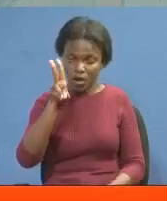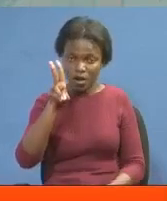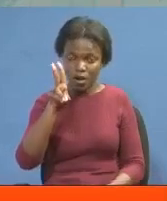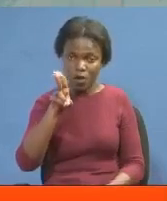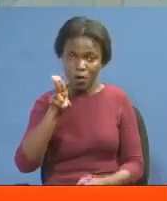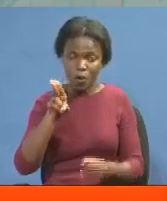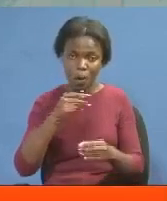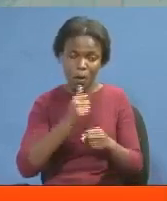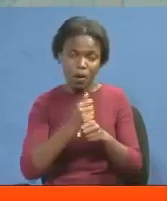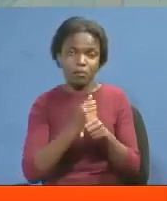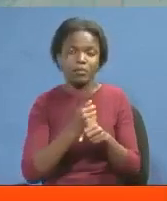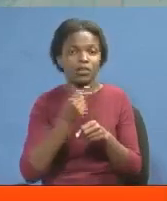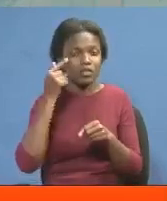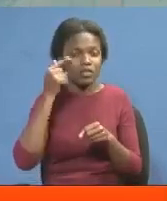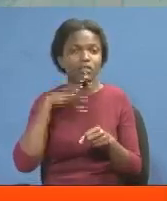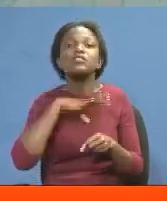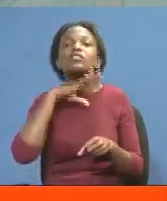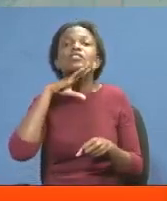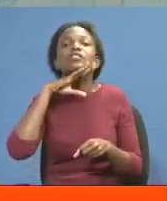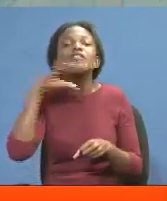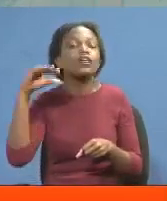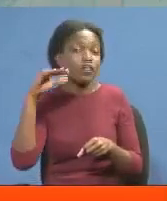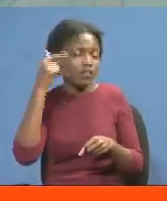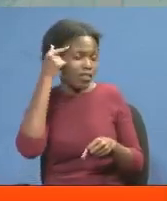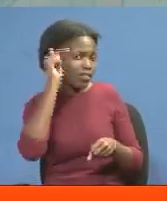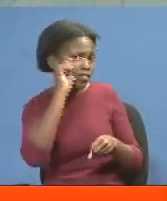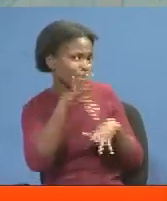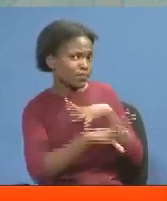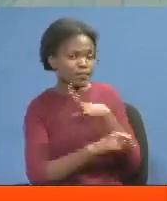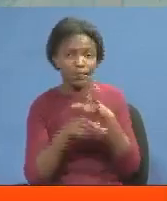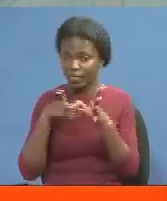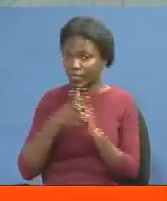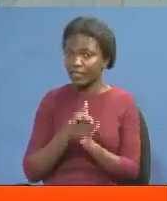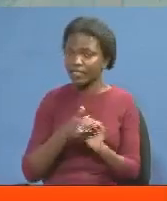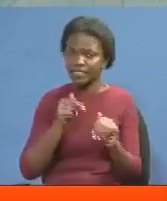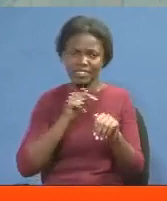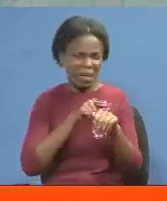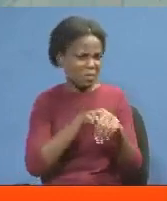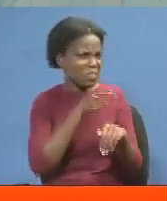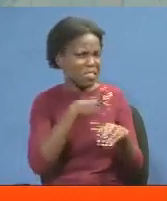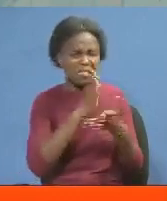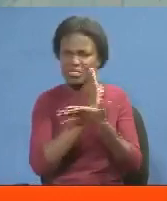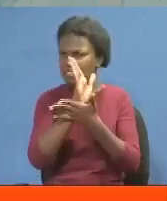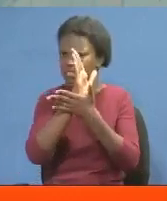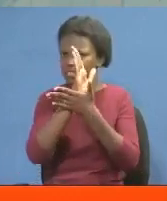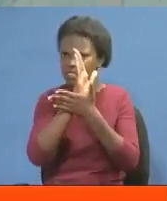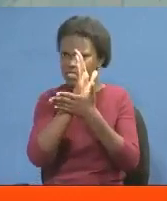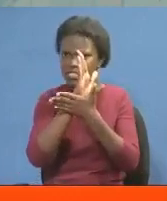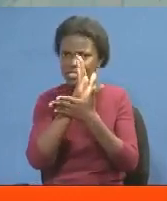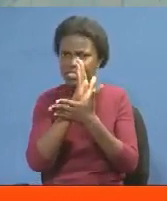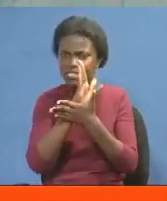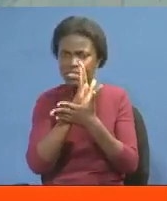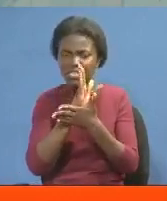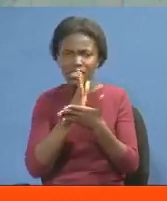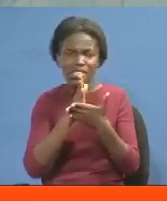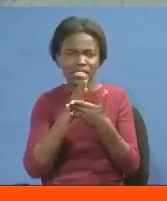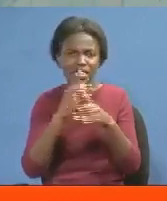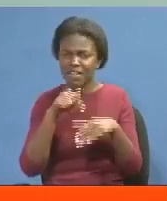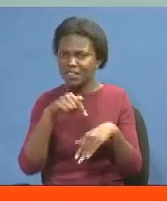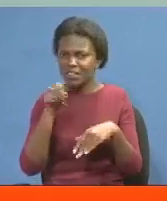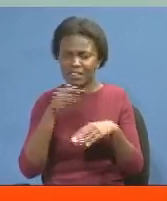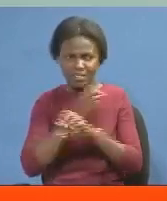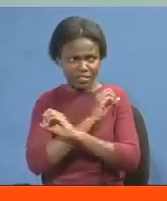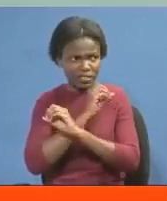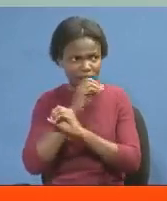through pain. Mm-hmm. But even though I feel pain, mm-hmm. it's not the right time to tell these refugees to go back to their country. What would be the right